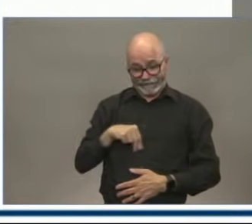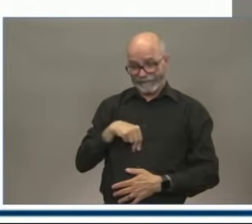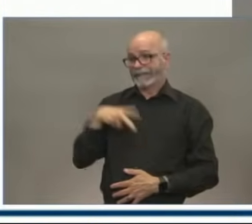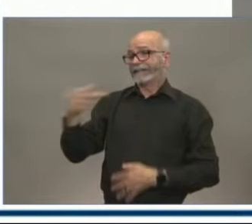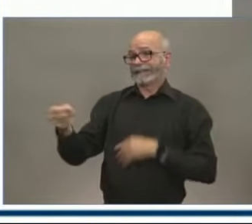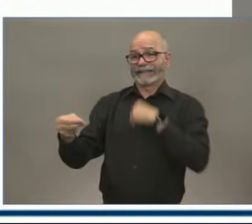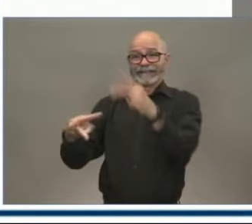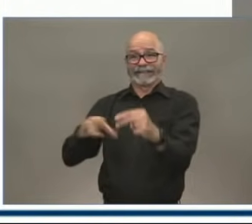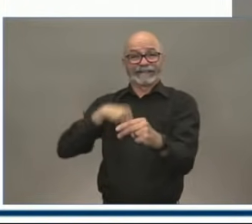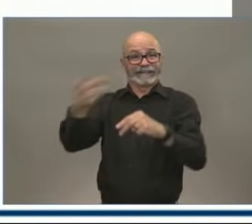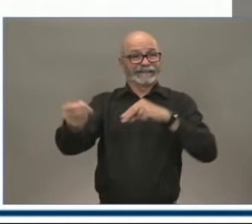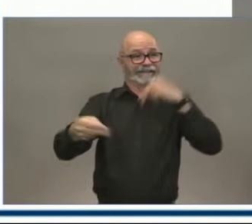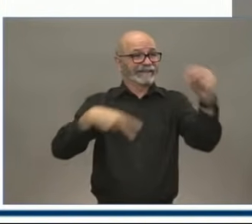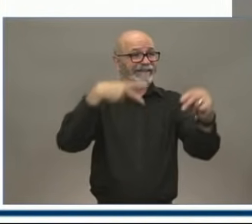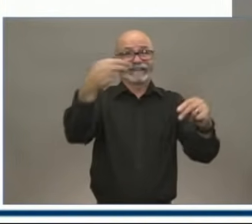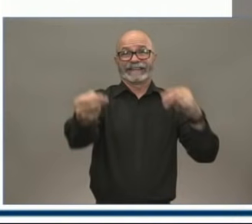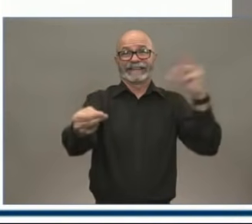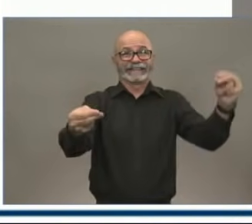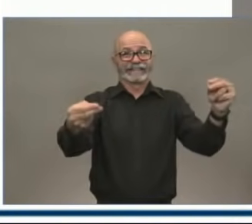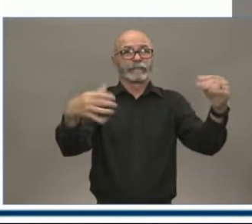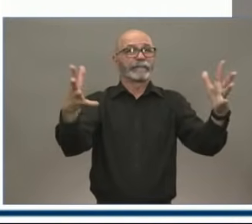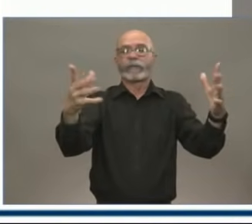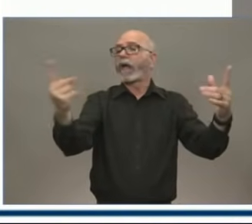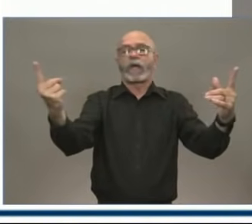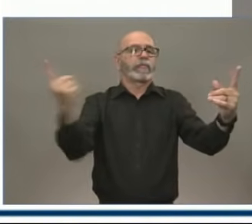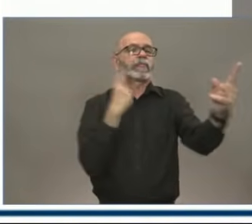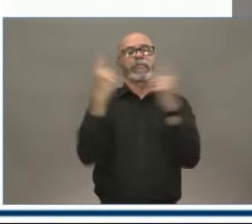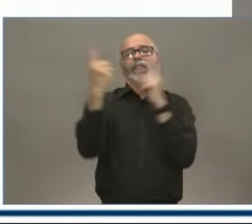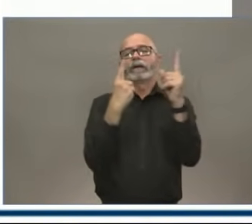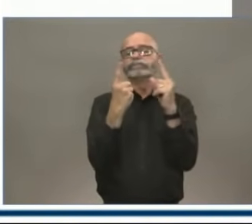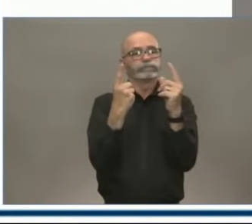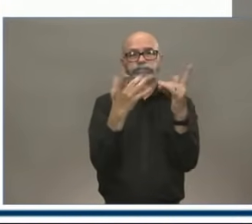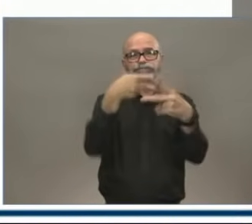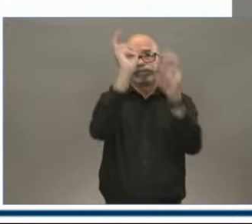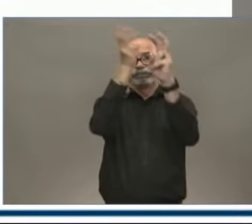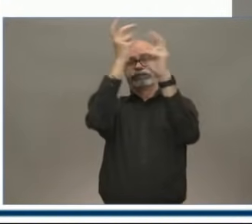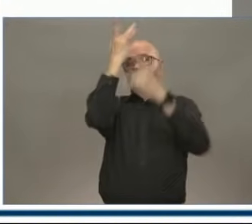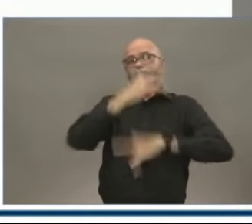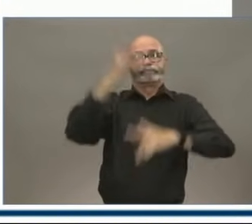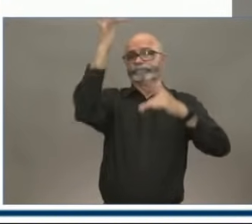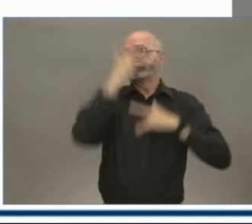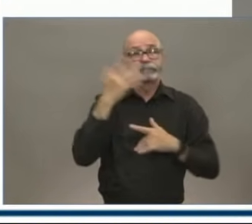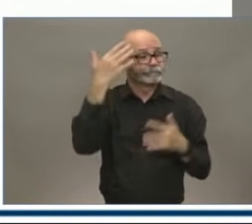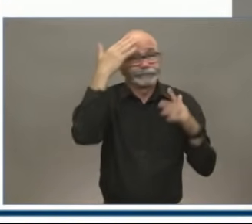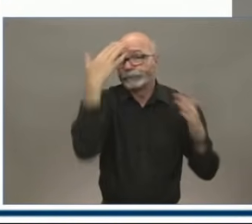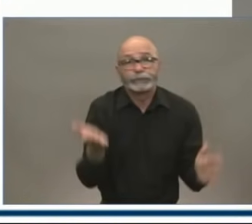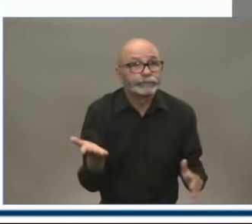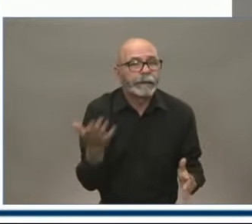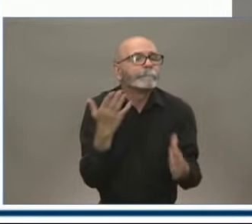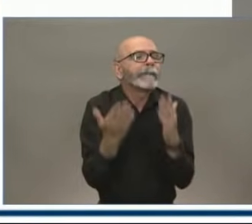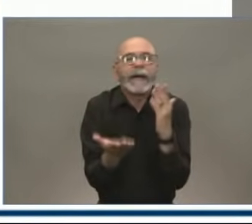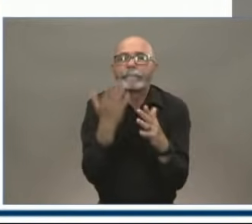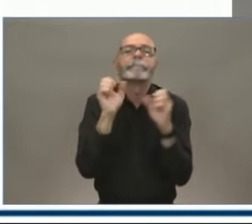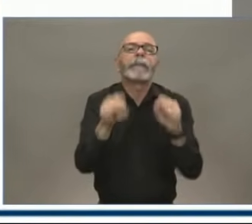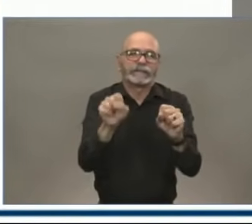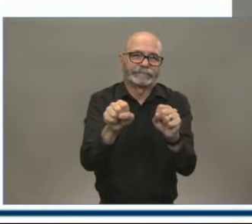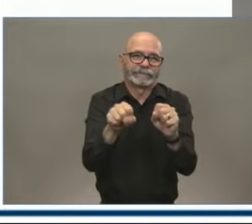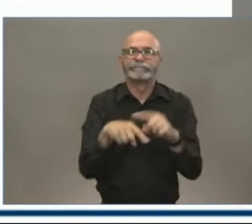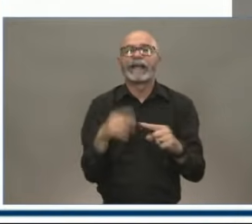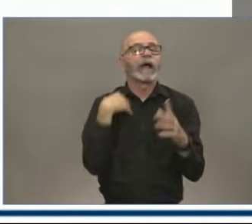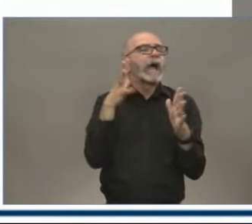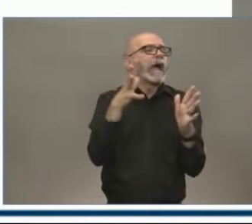themselves might become infectious and then spreading it to others. So you can see why I keep saying we need to reduce our